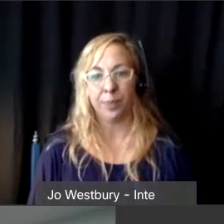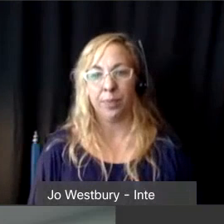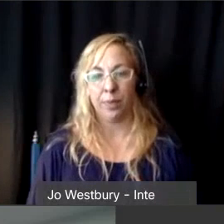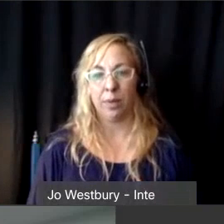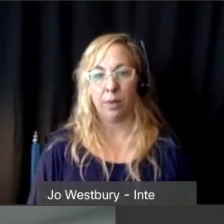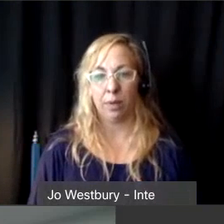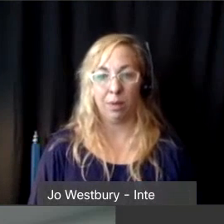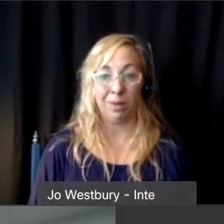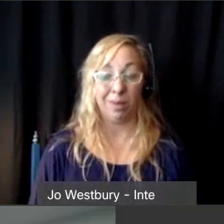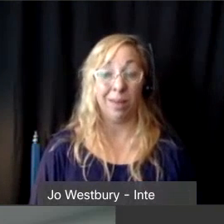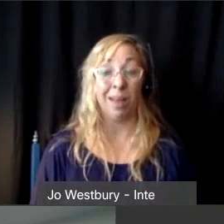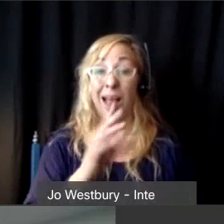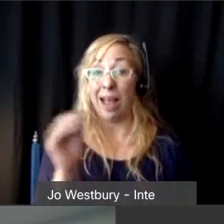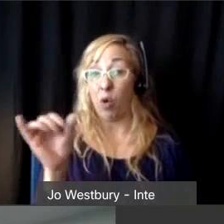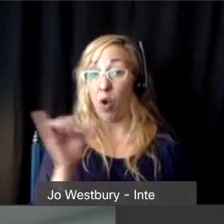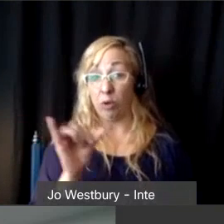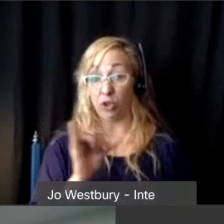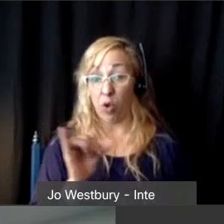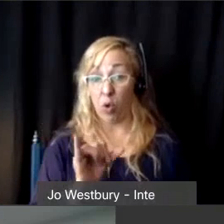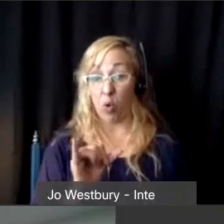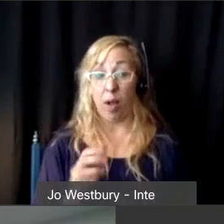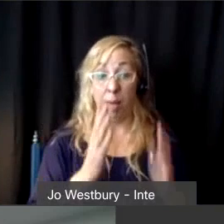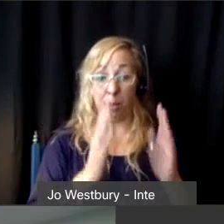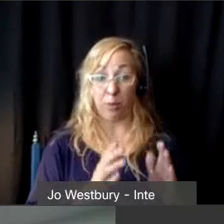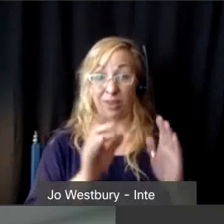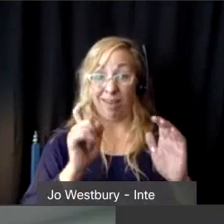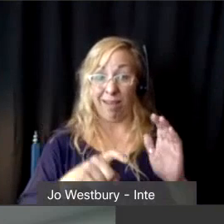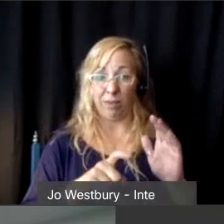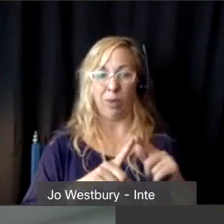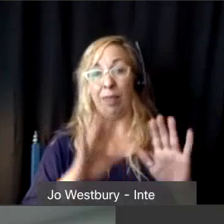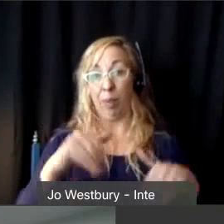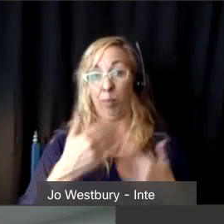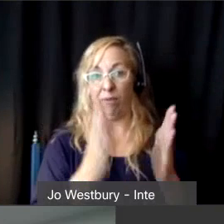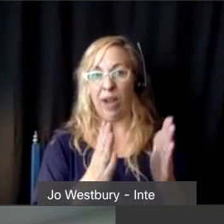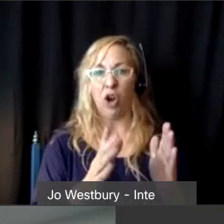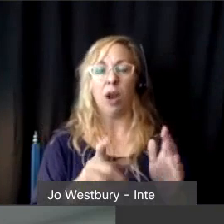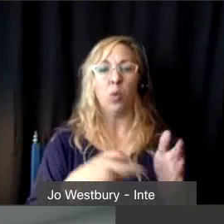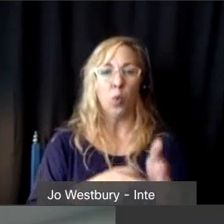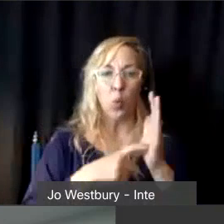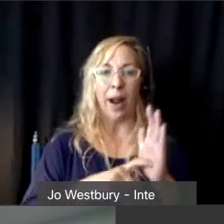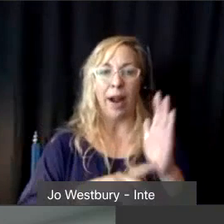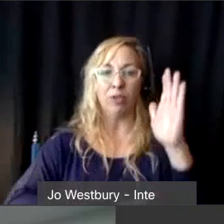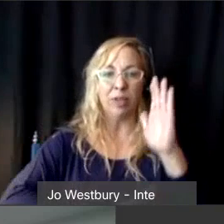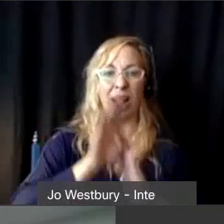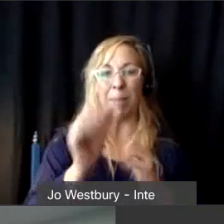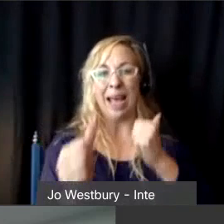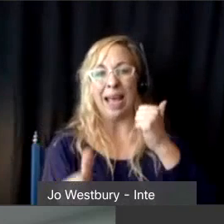And they also have to develop an assistive technology plan during that 4-hour assessment as well.